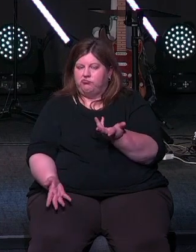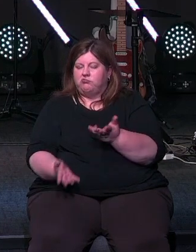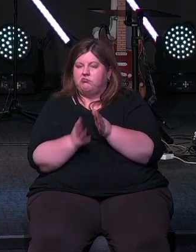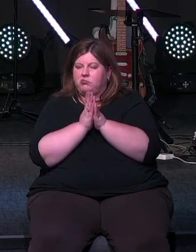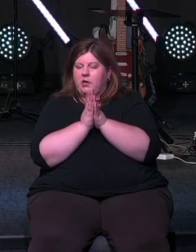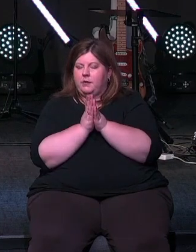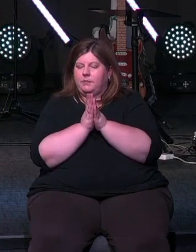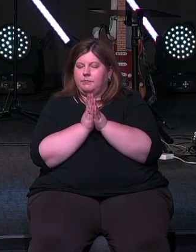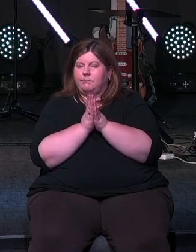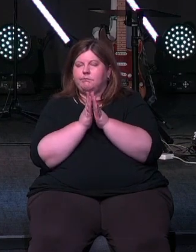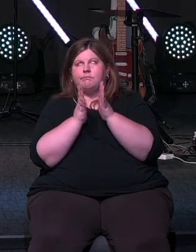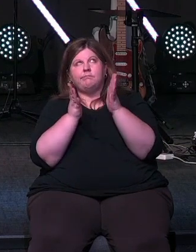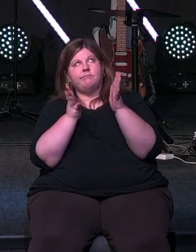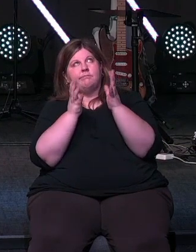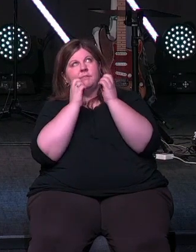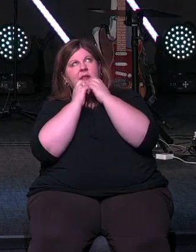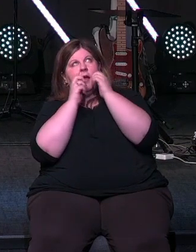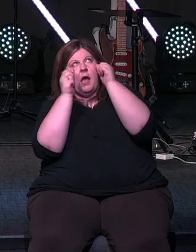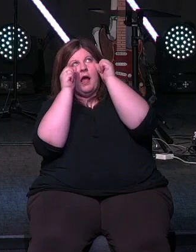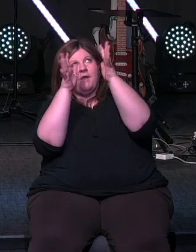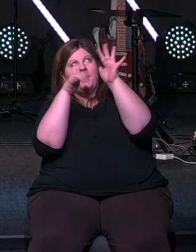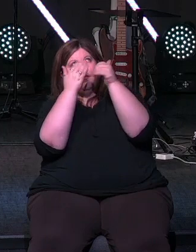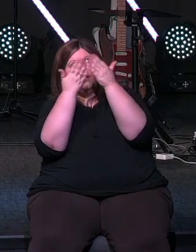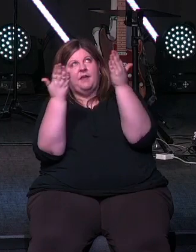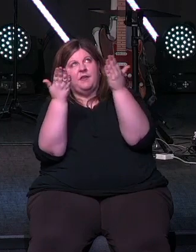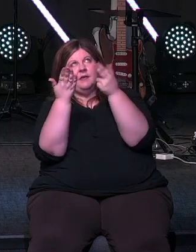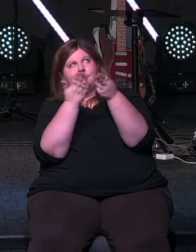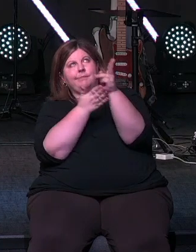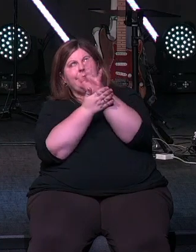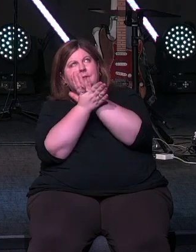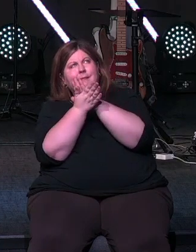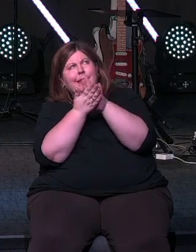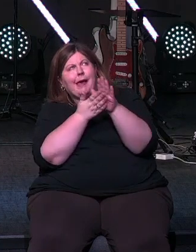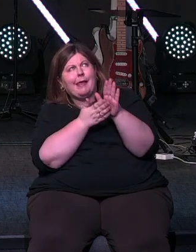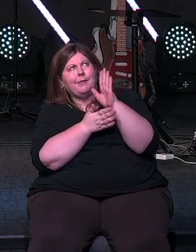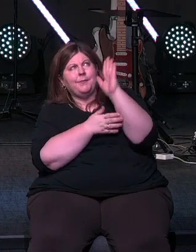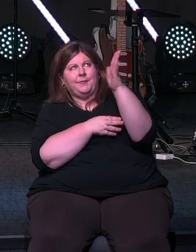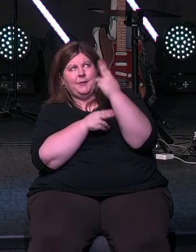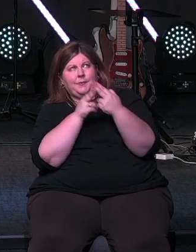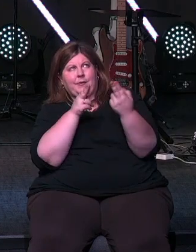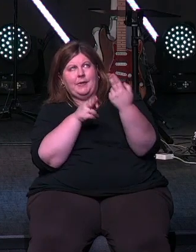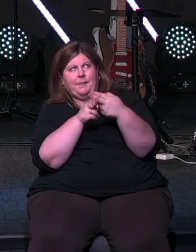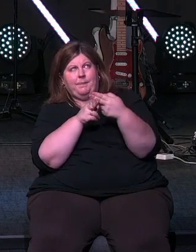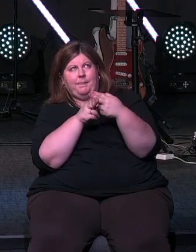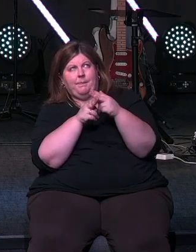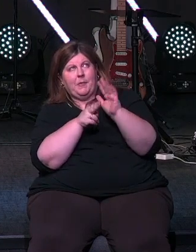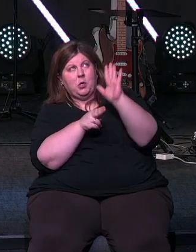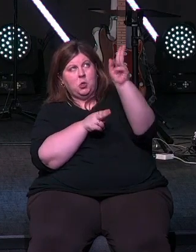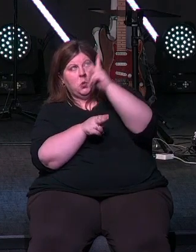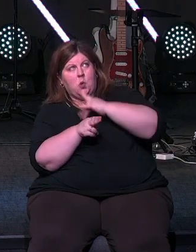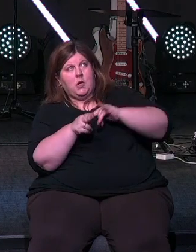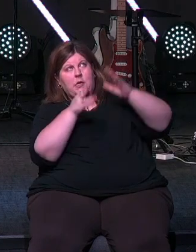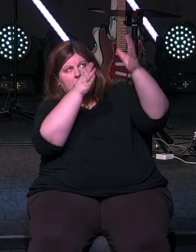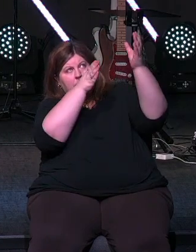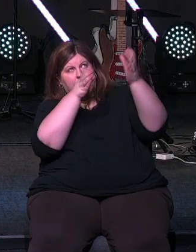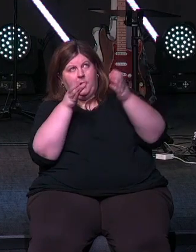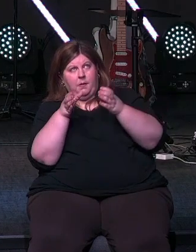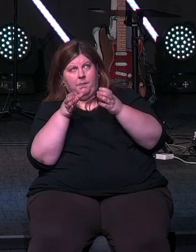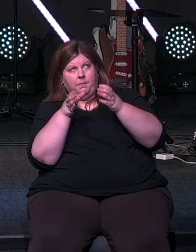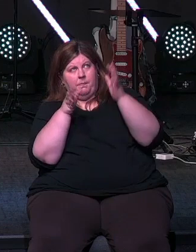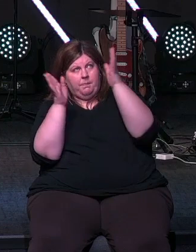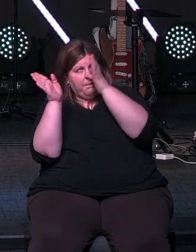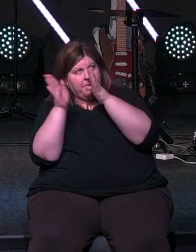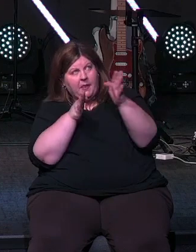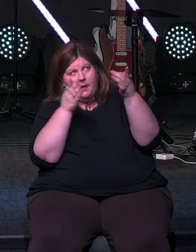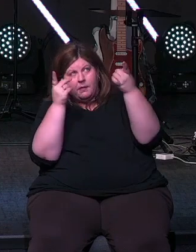Our Father in heaven, hallowed be your name. Your kingdom come, your will be